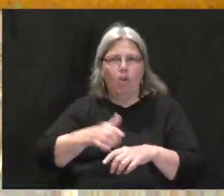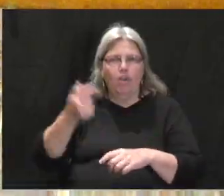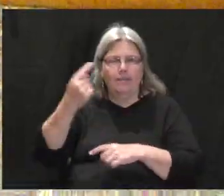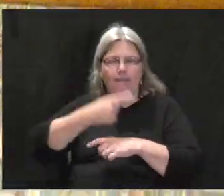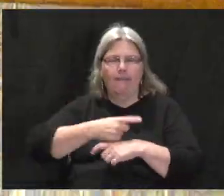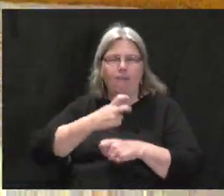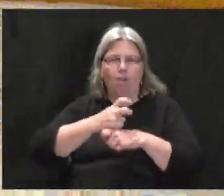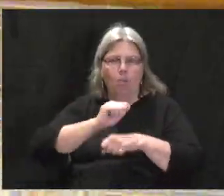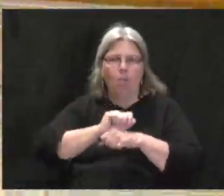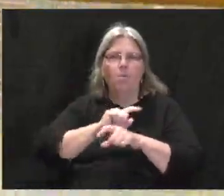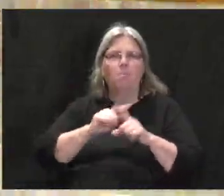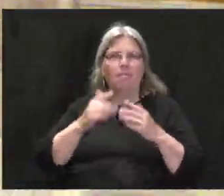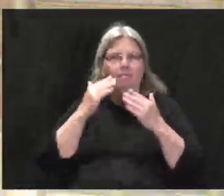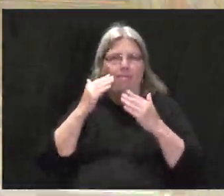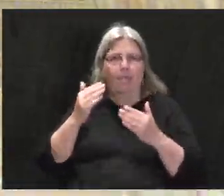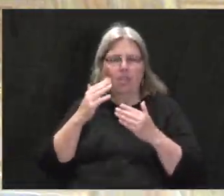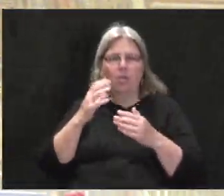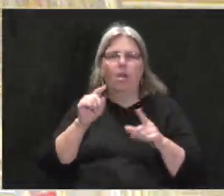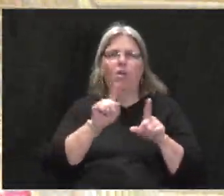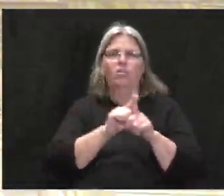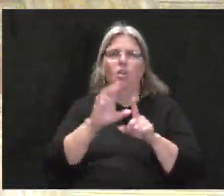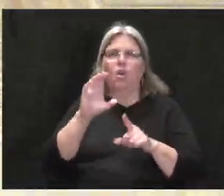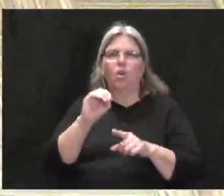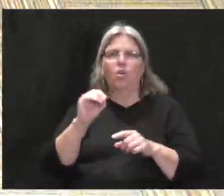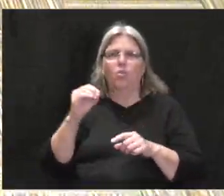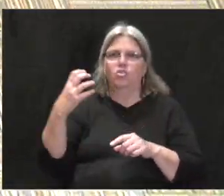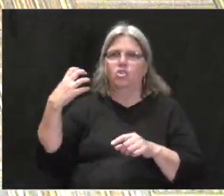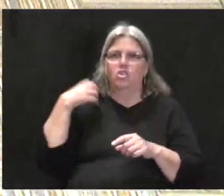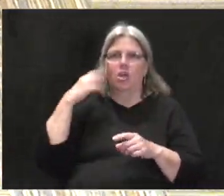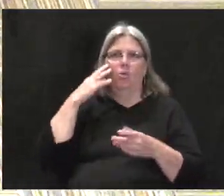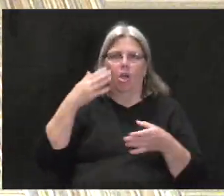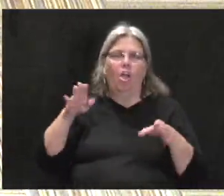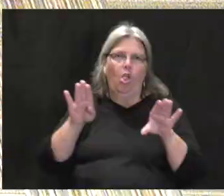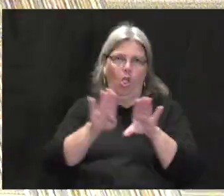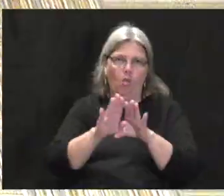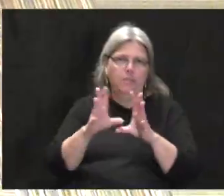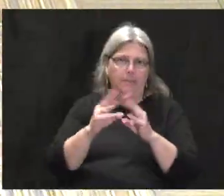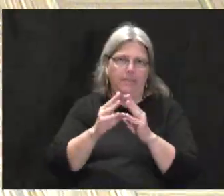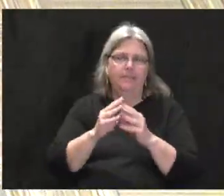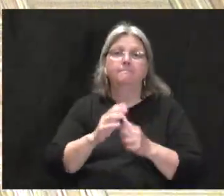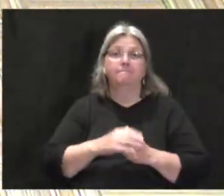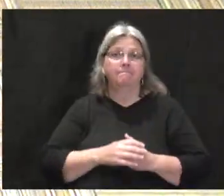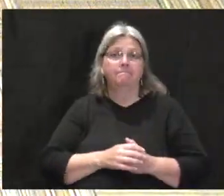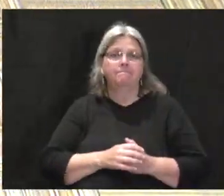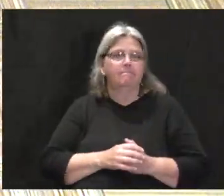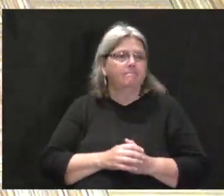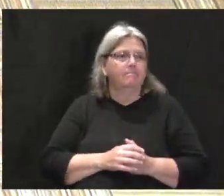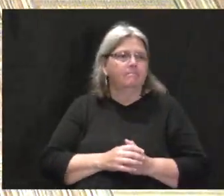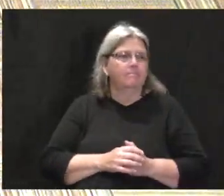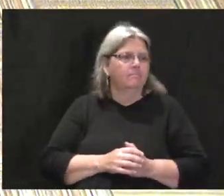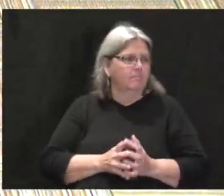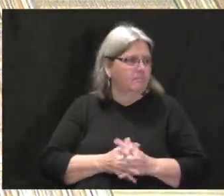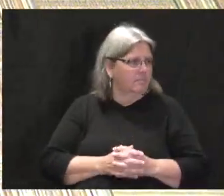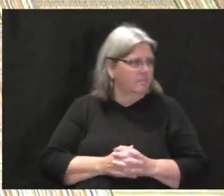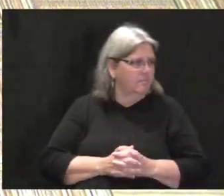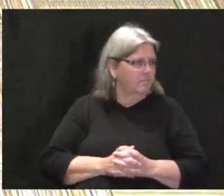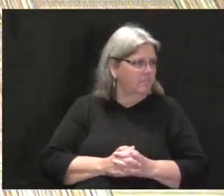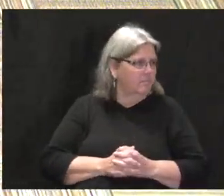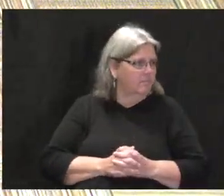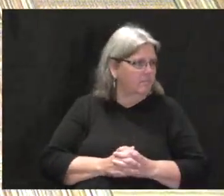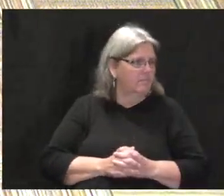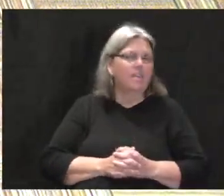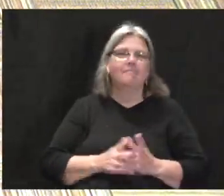All right, appreciate that. So now I'm the man between you and your dinner, so I will not be stalling any. So again, just thank